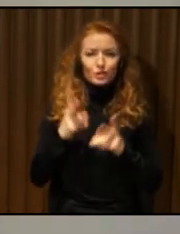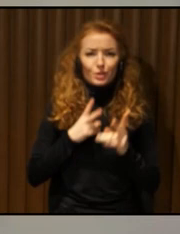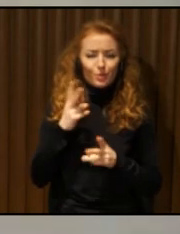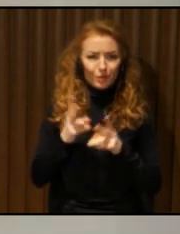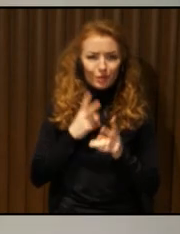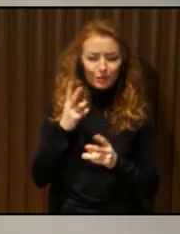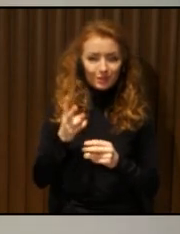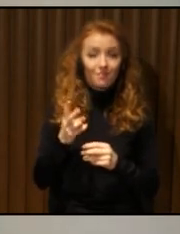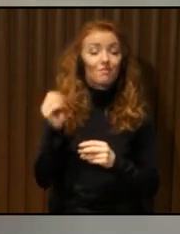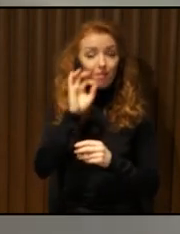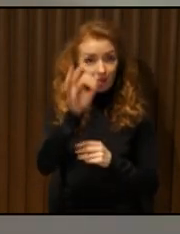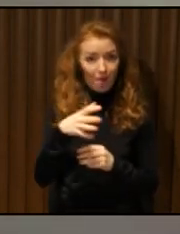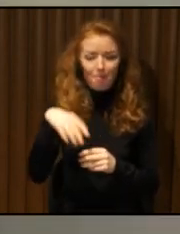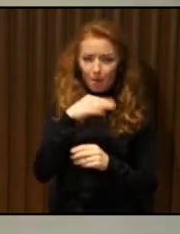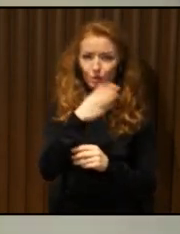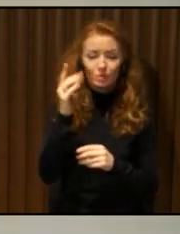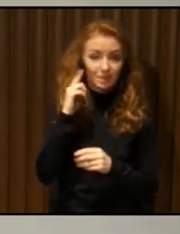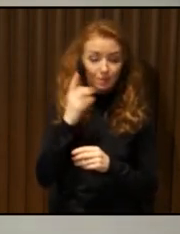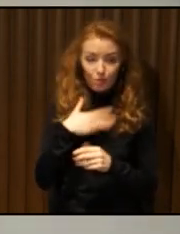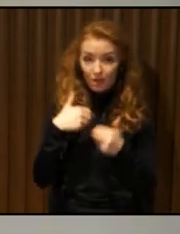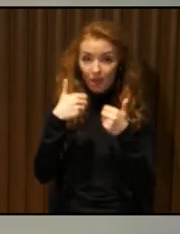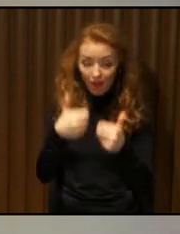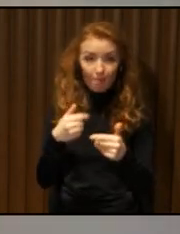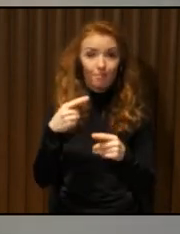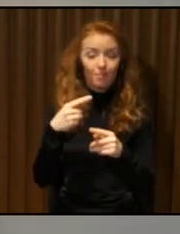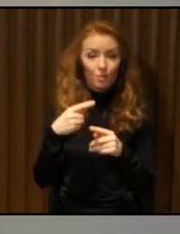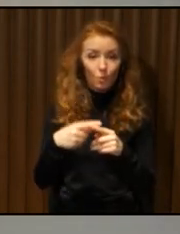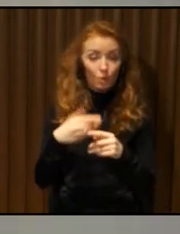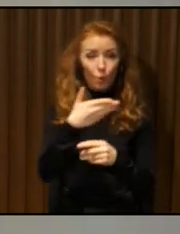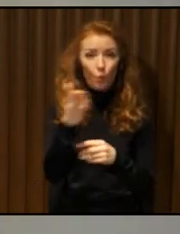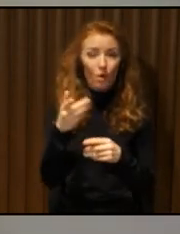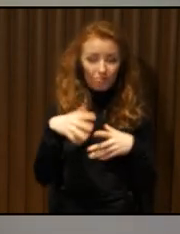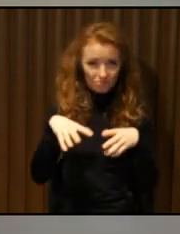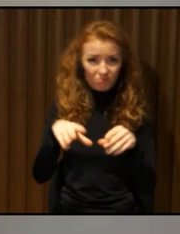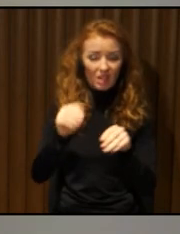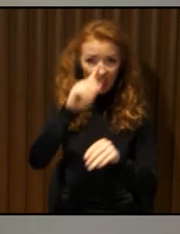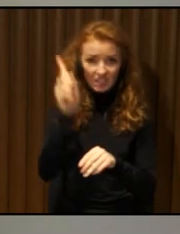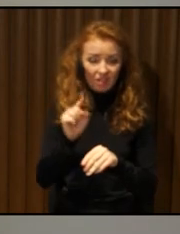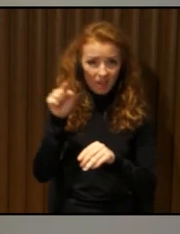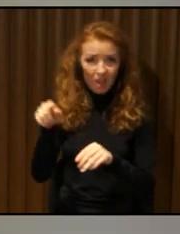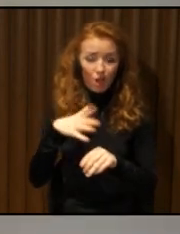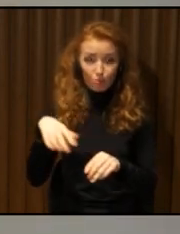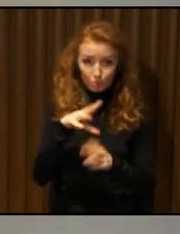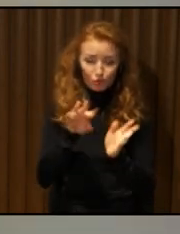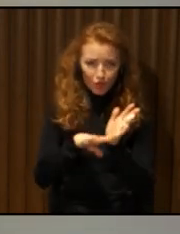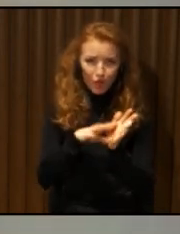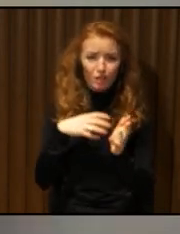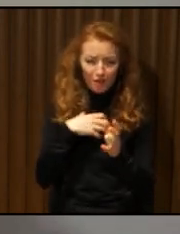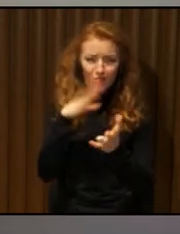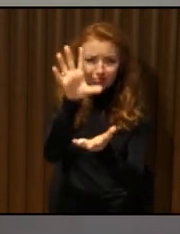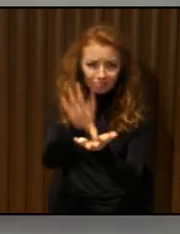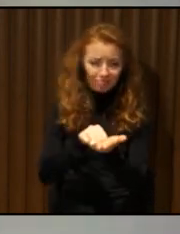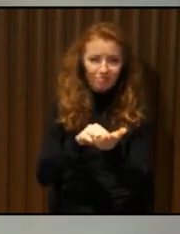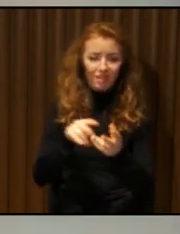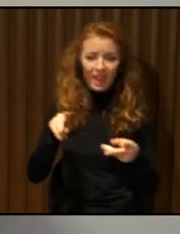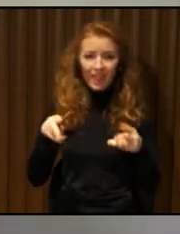we hear you very well, and honestly, what you did in Israel, we should just copy paste because IKEA is everywhere.